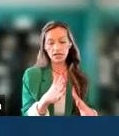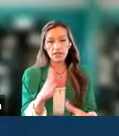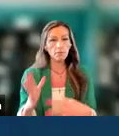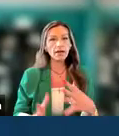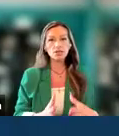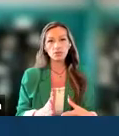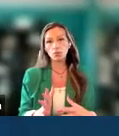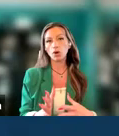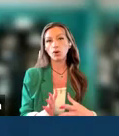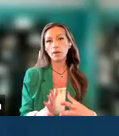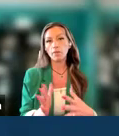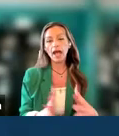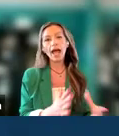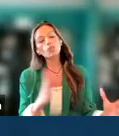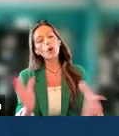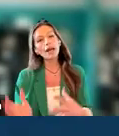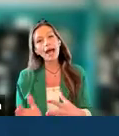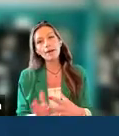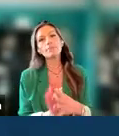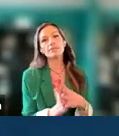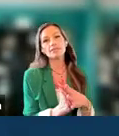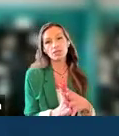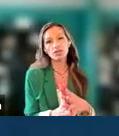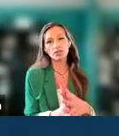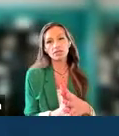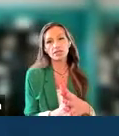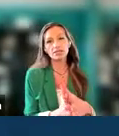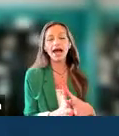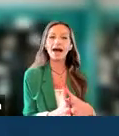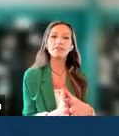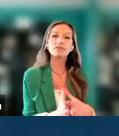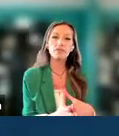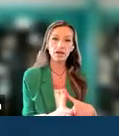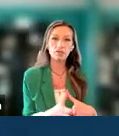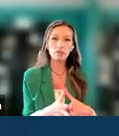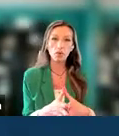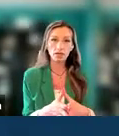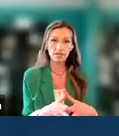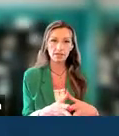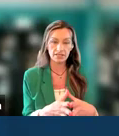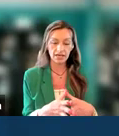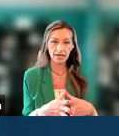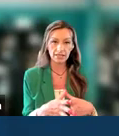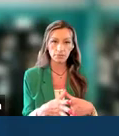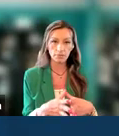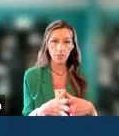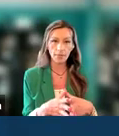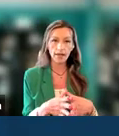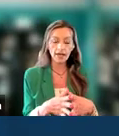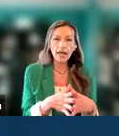disorders, the monitoring program, and what happens to nurses after they are reported to the